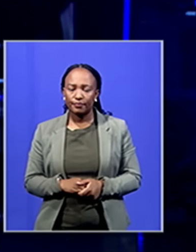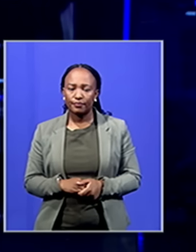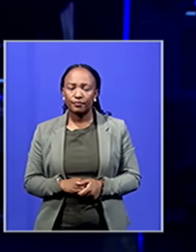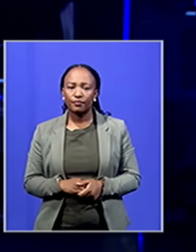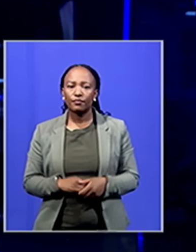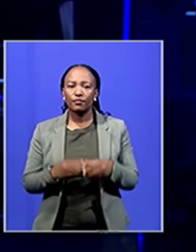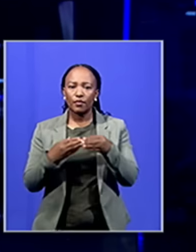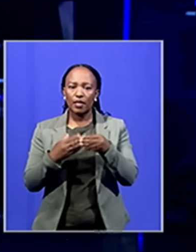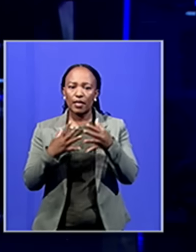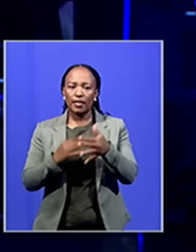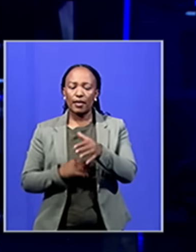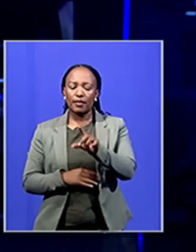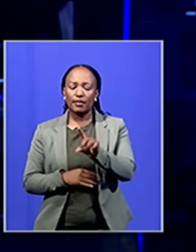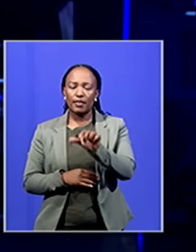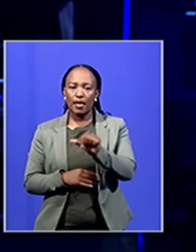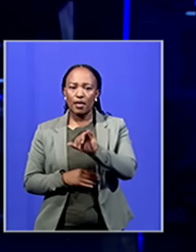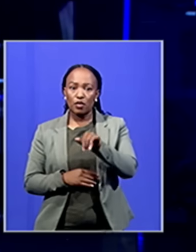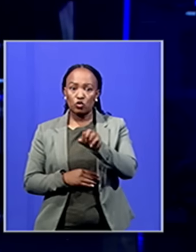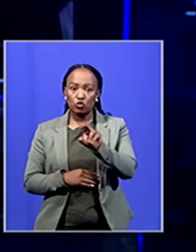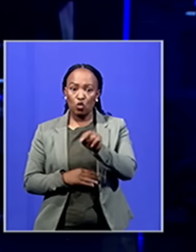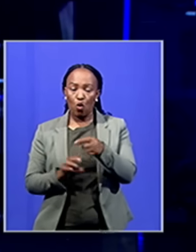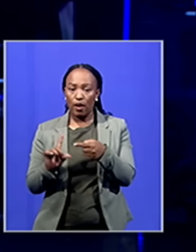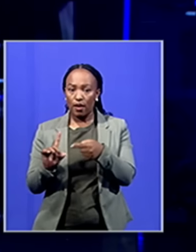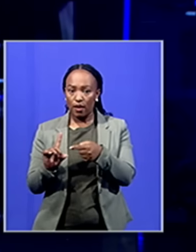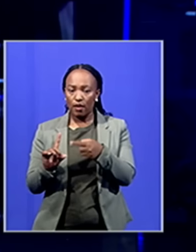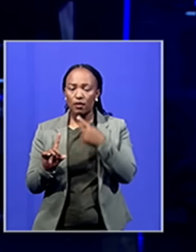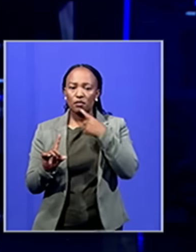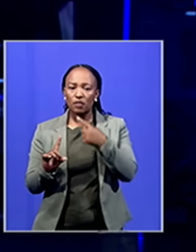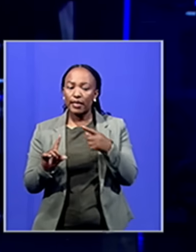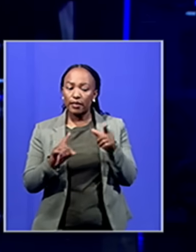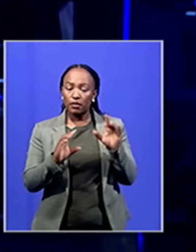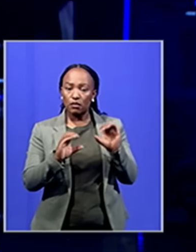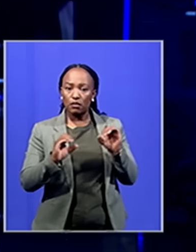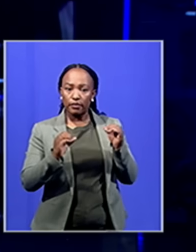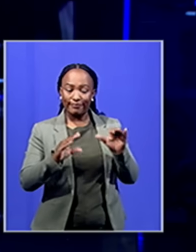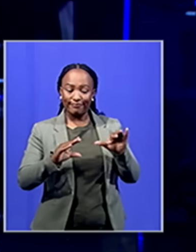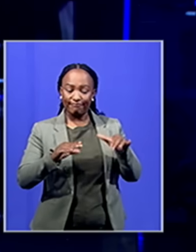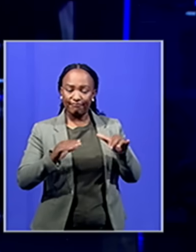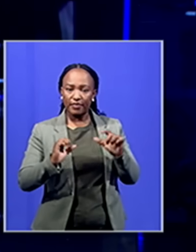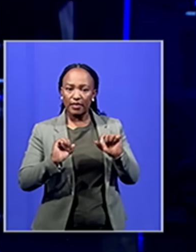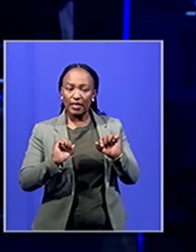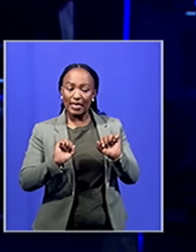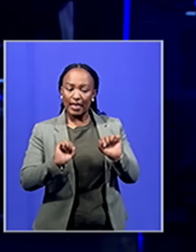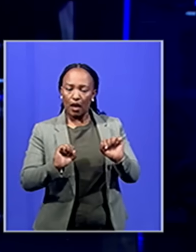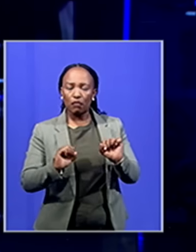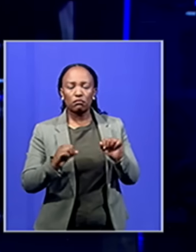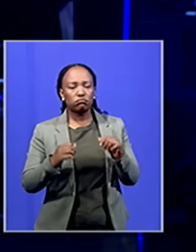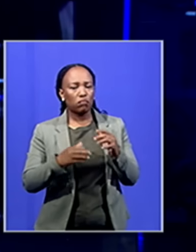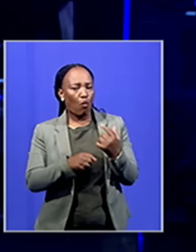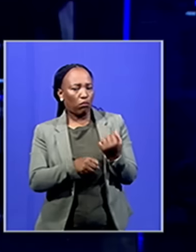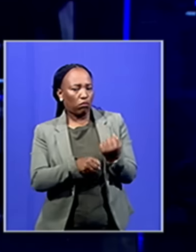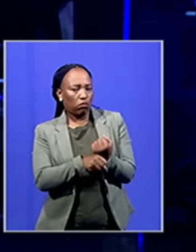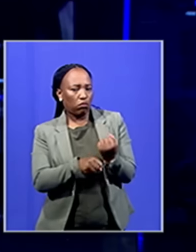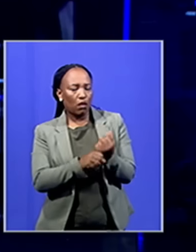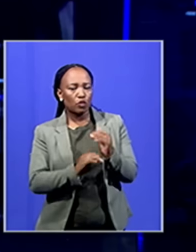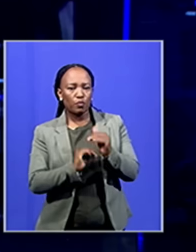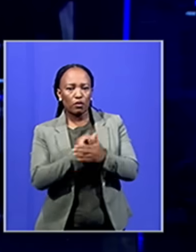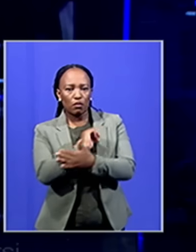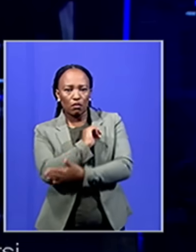Moetapele wa DA e leng John Steenhuisen o hlalositse ha mokga o sebetsa ka thata ho sireletsa Afrika Borwa ho seo a reng ke naha e